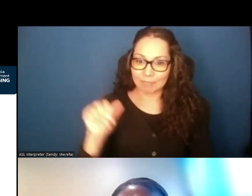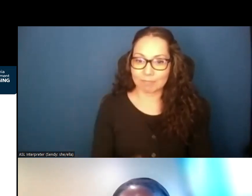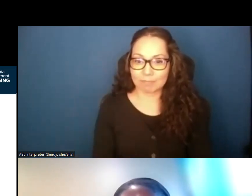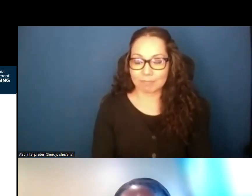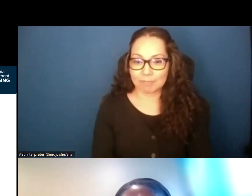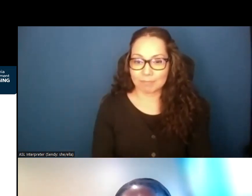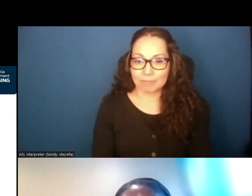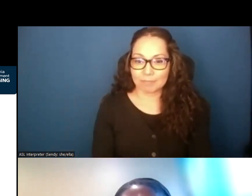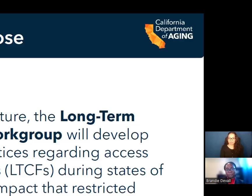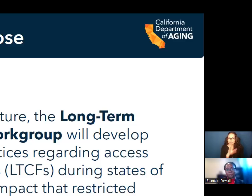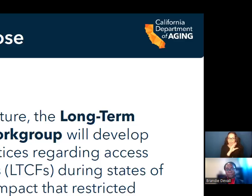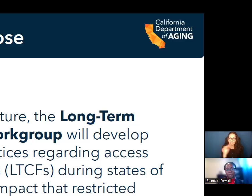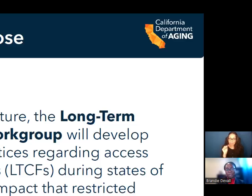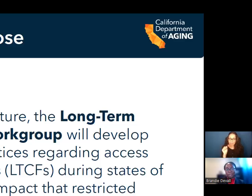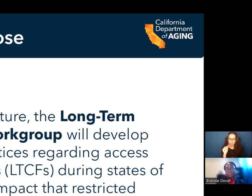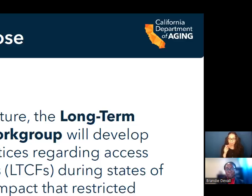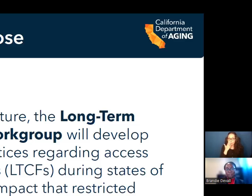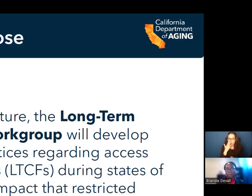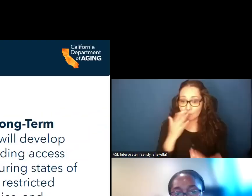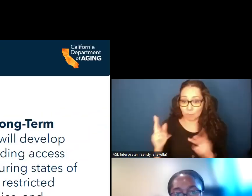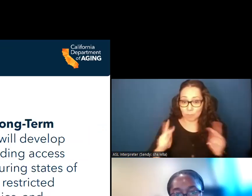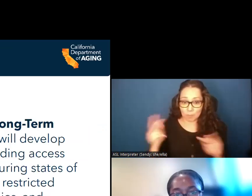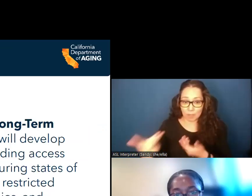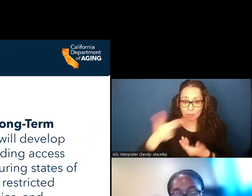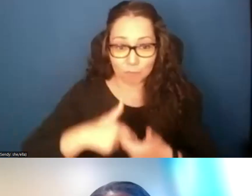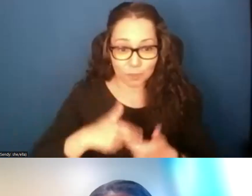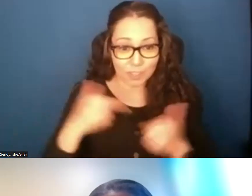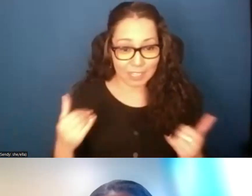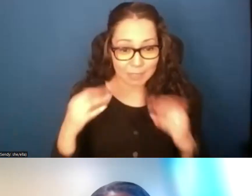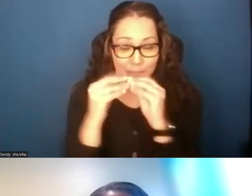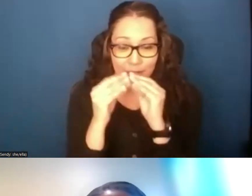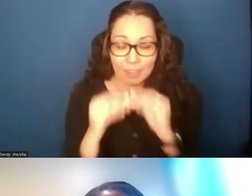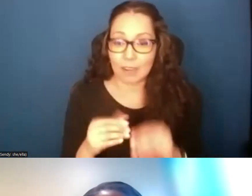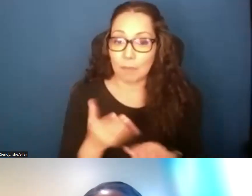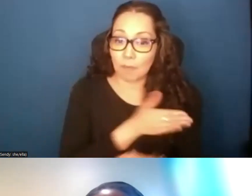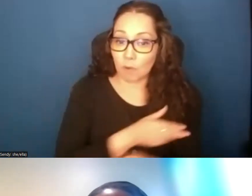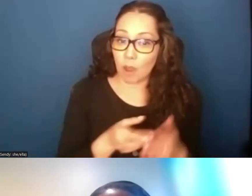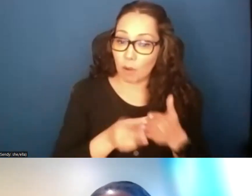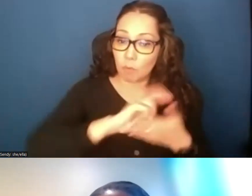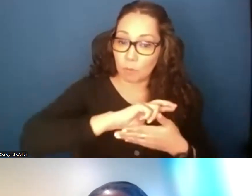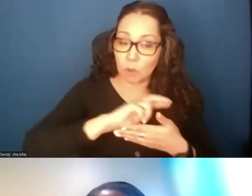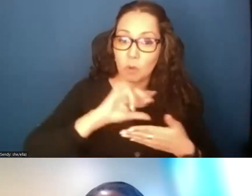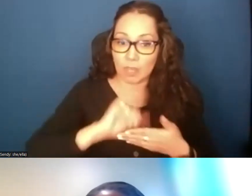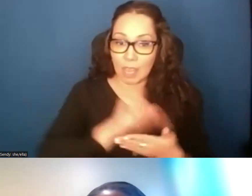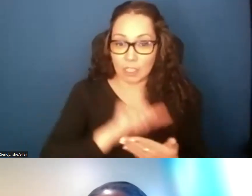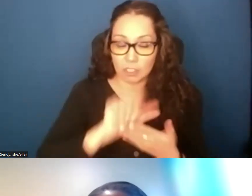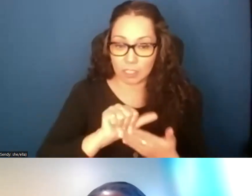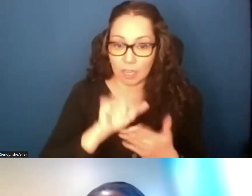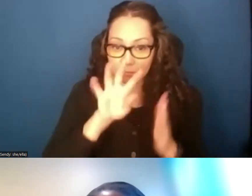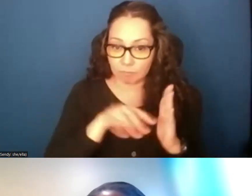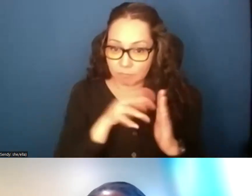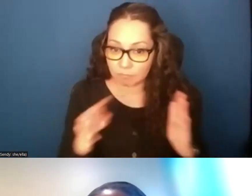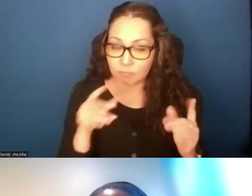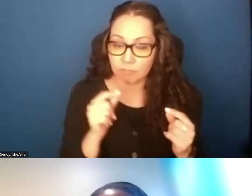public for joining this meeting. Before I review the agenda, I would like to provide a